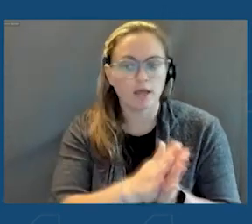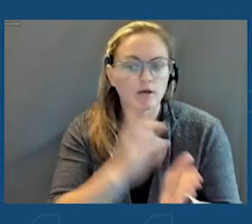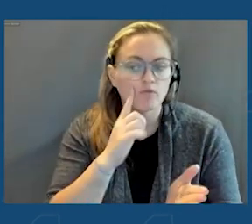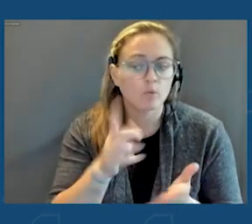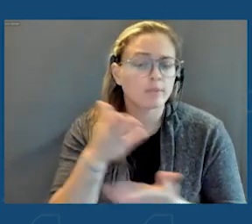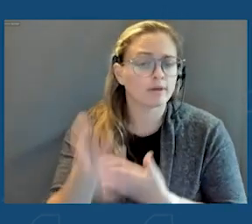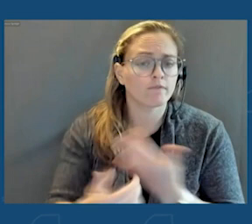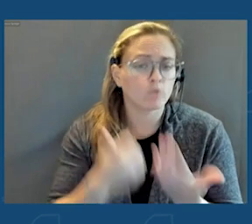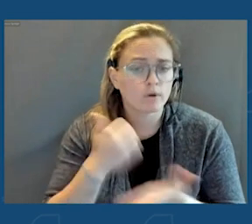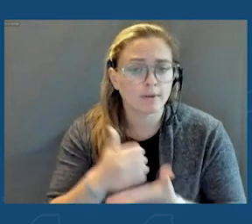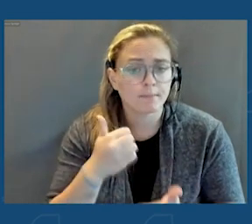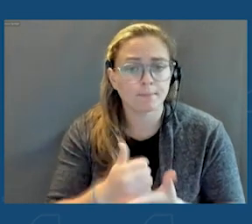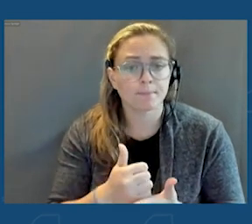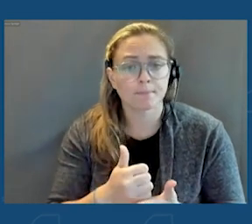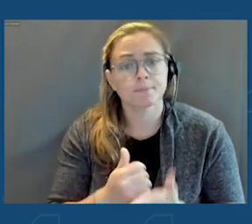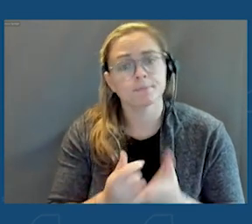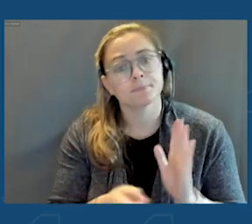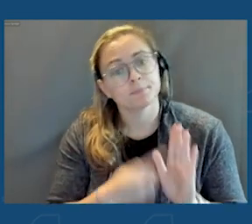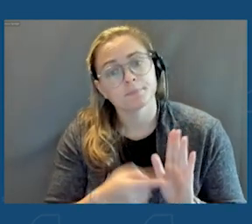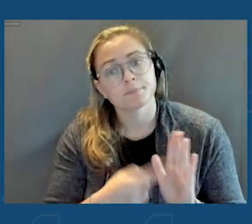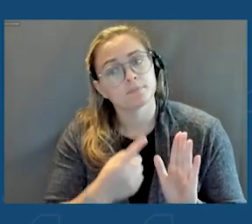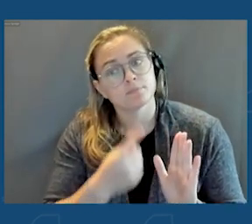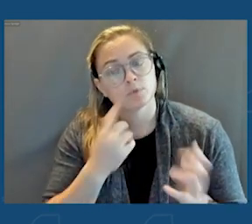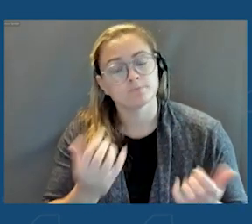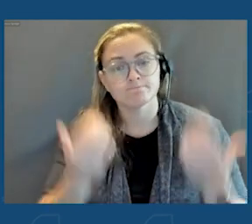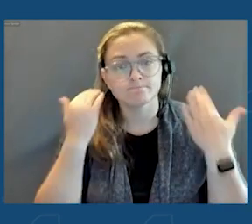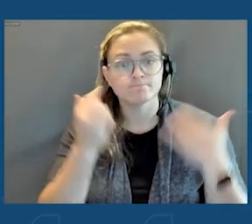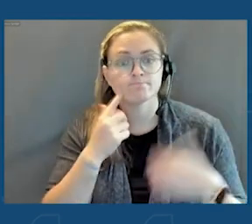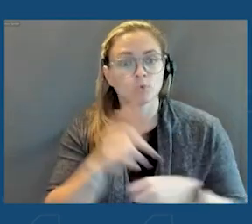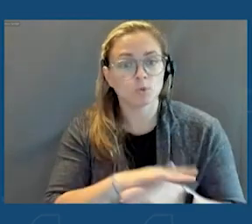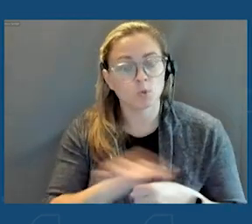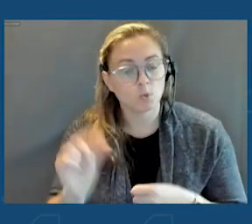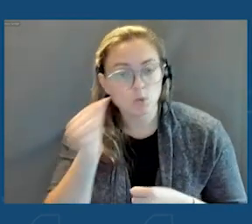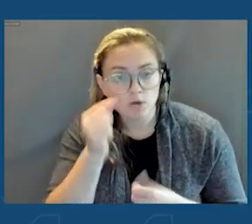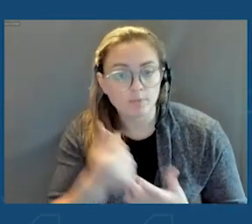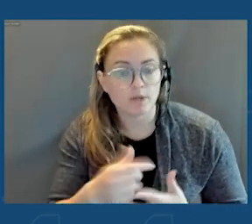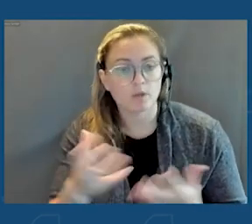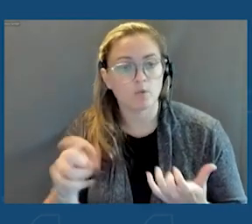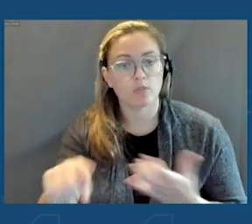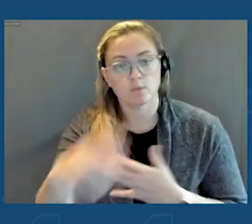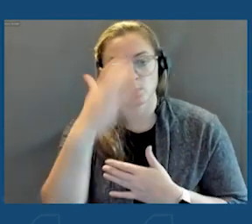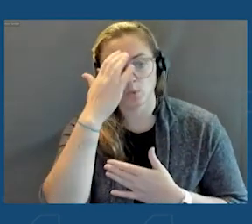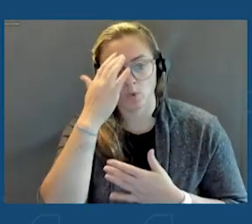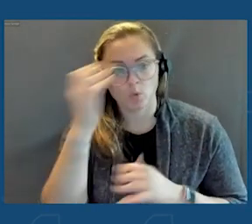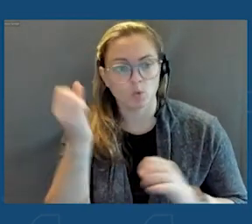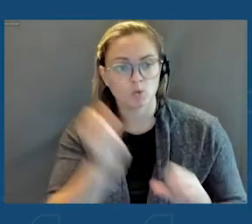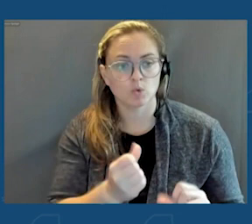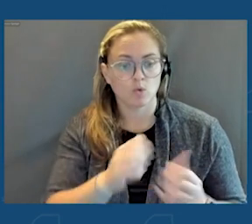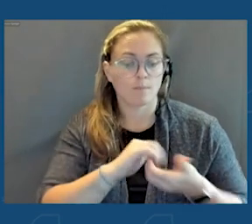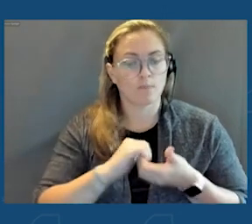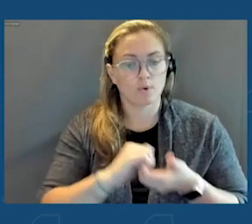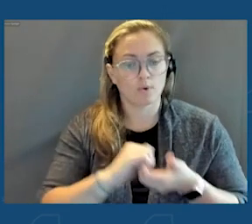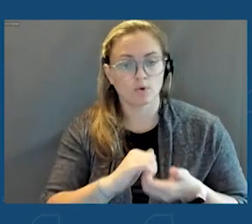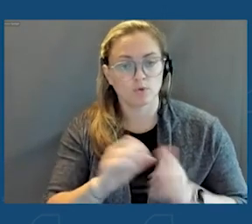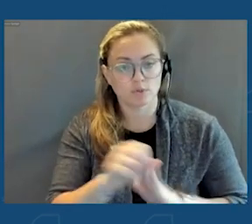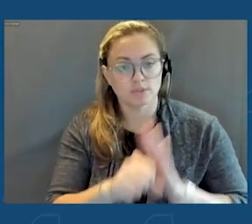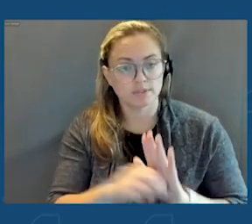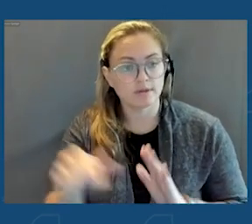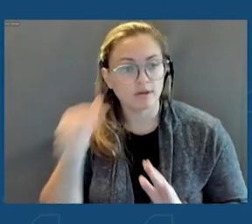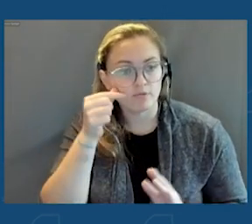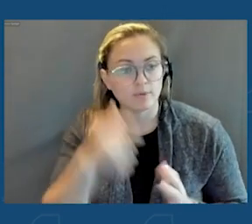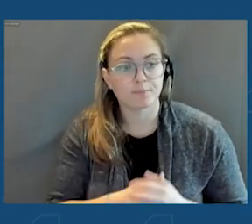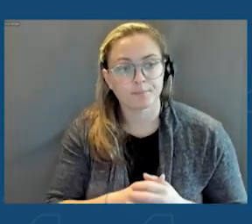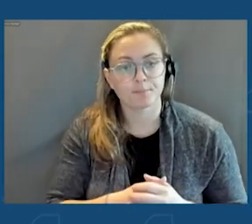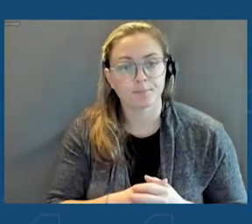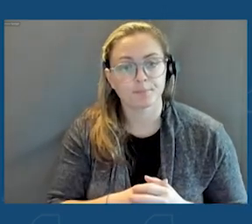them as well, because sometimes it's very overwhelming for local governments, and I want them to know they have a strong partner in our state government.